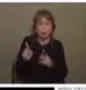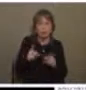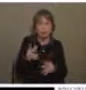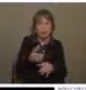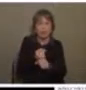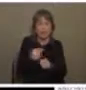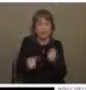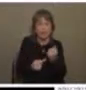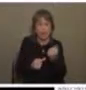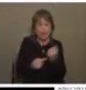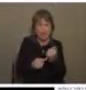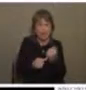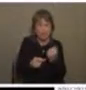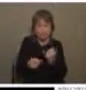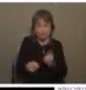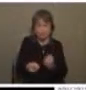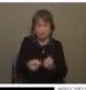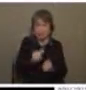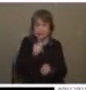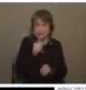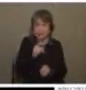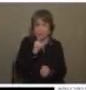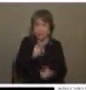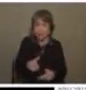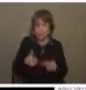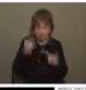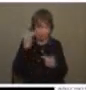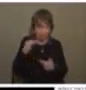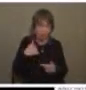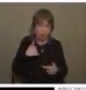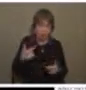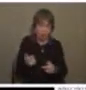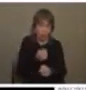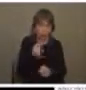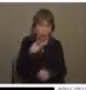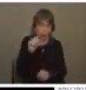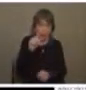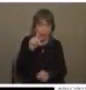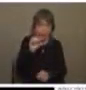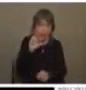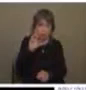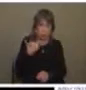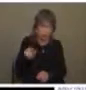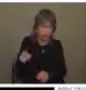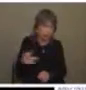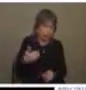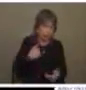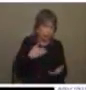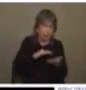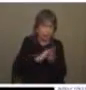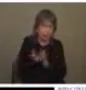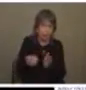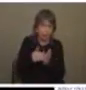to be realistic. Yes, if I win the lottery, I'll become a millionaire, but you have to factor in the probability that I'll actually win the